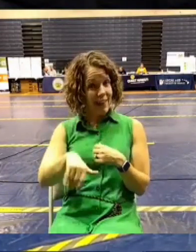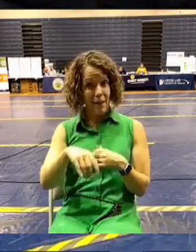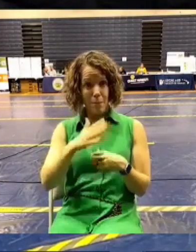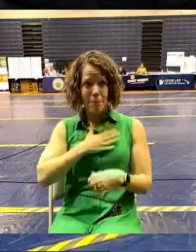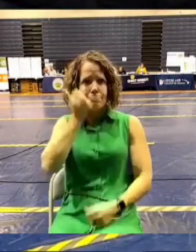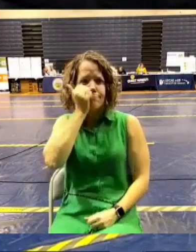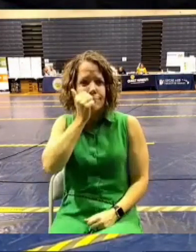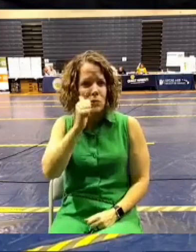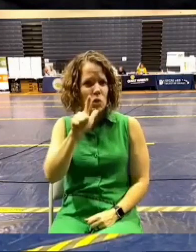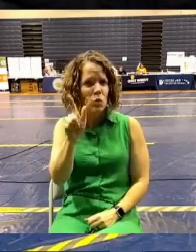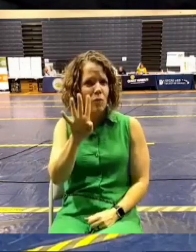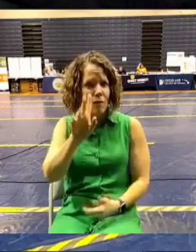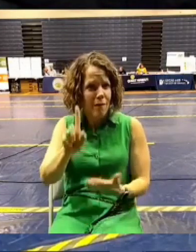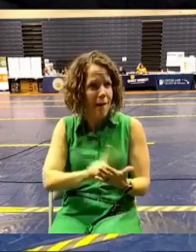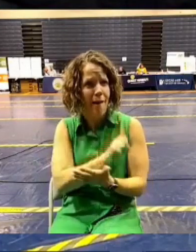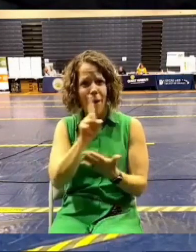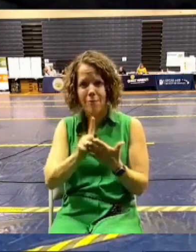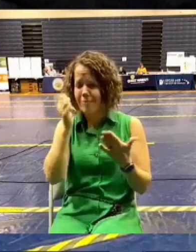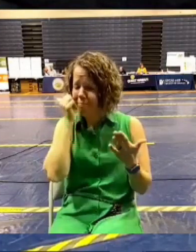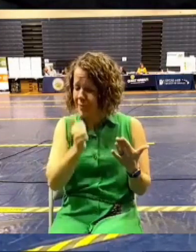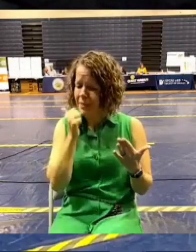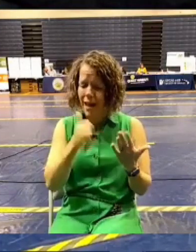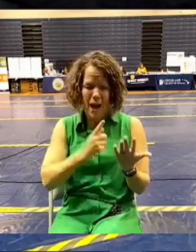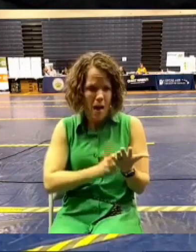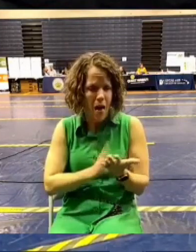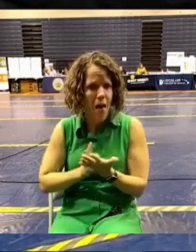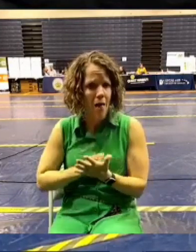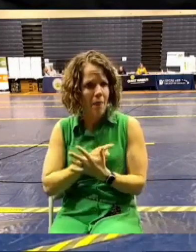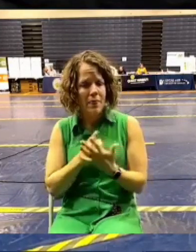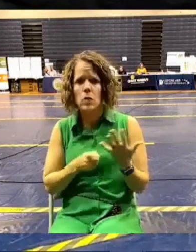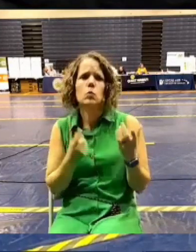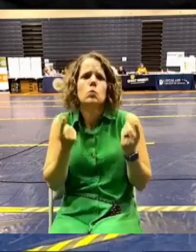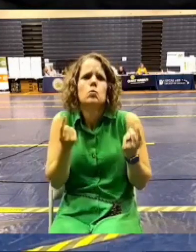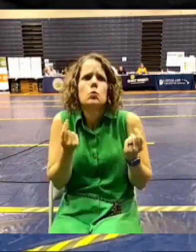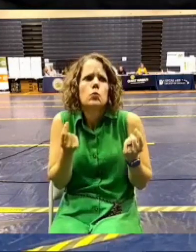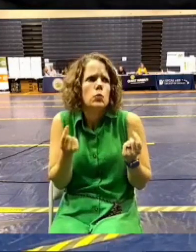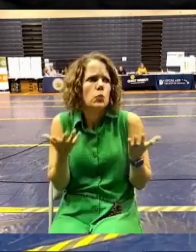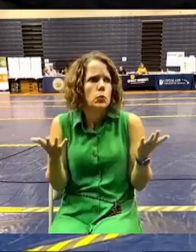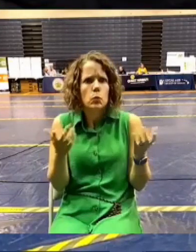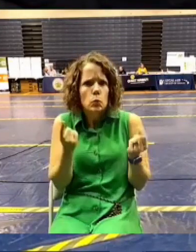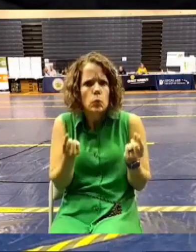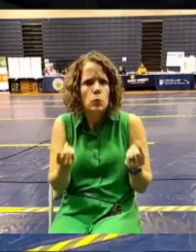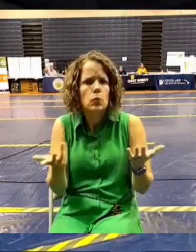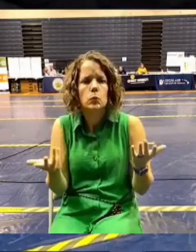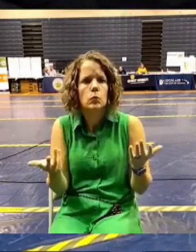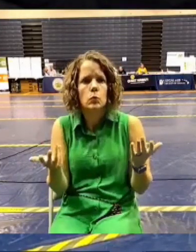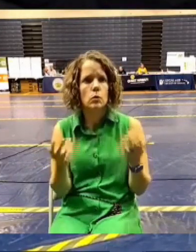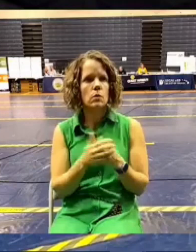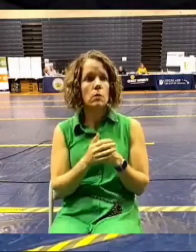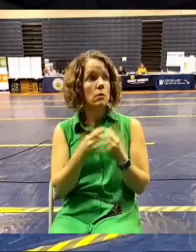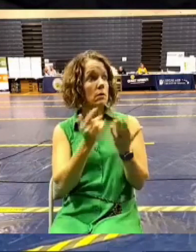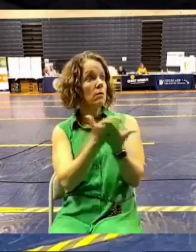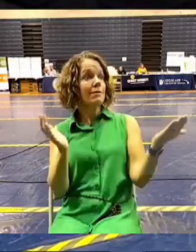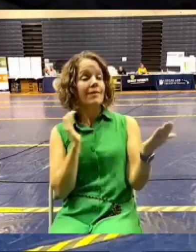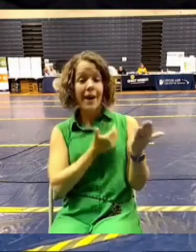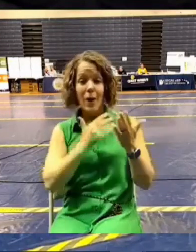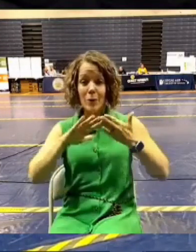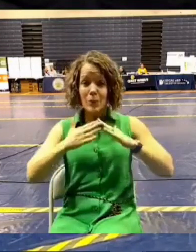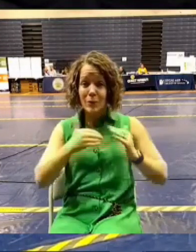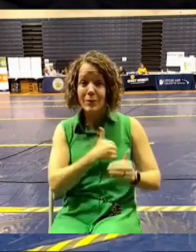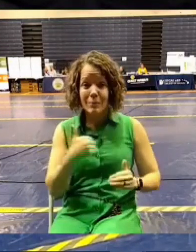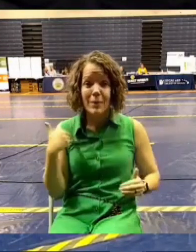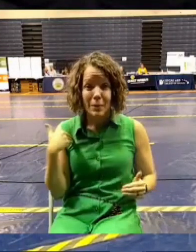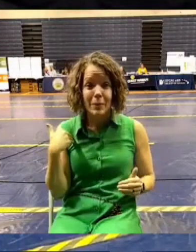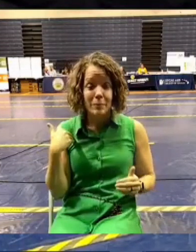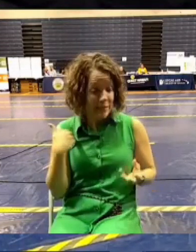24 hours a day. And it is to community members that are sitting here that they deserve too. We're one of six